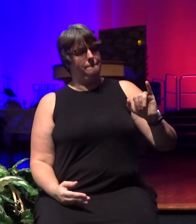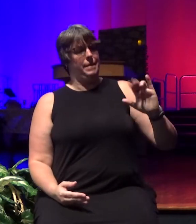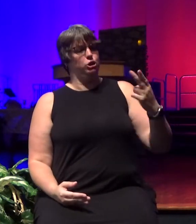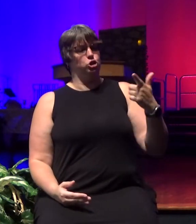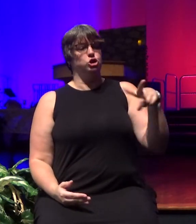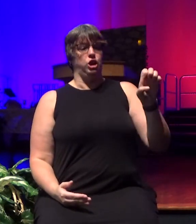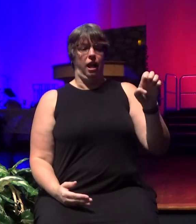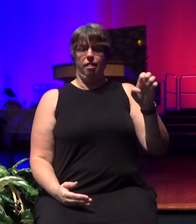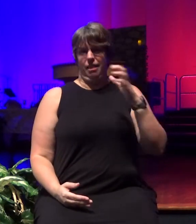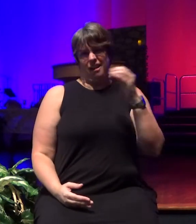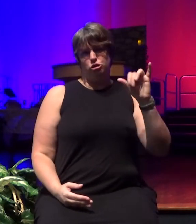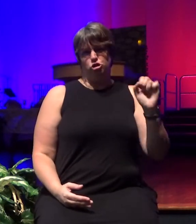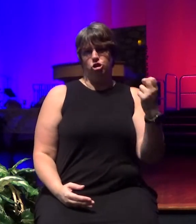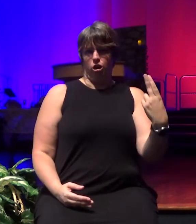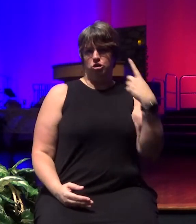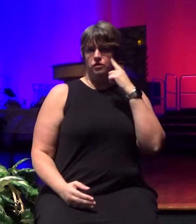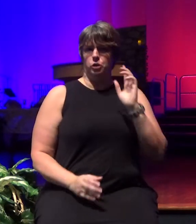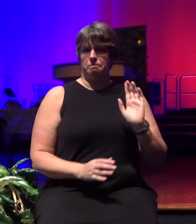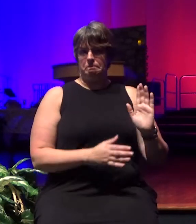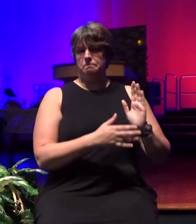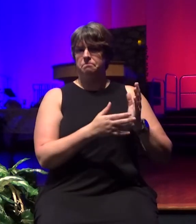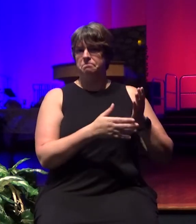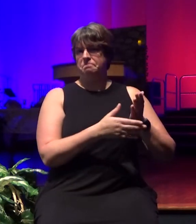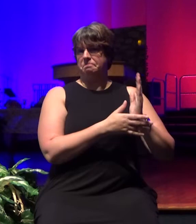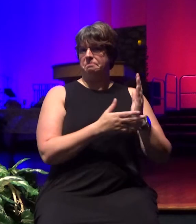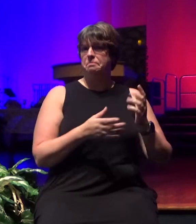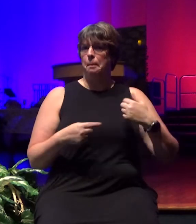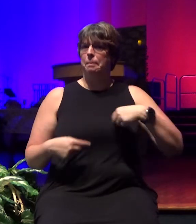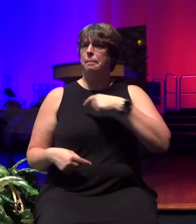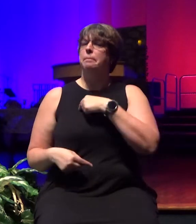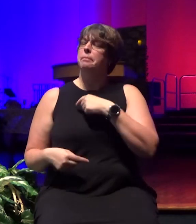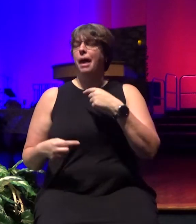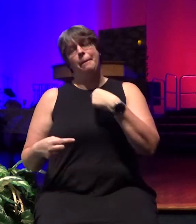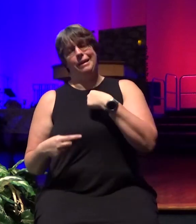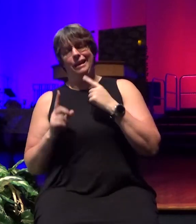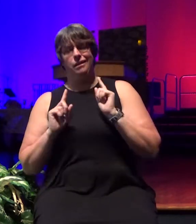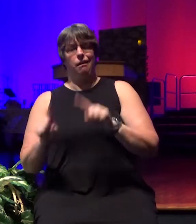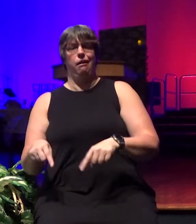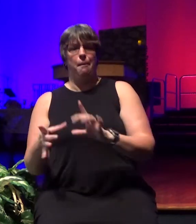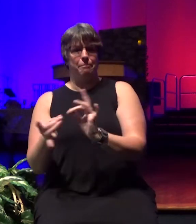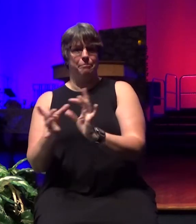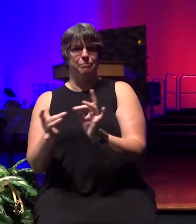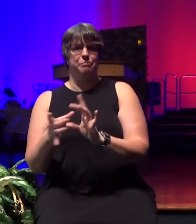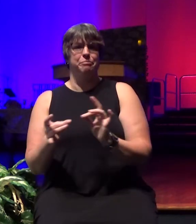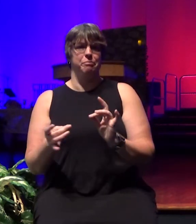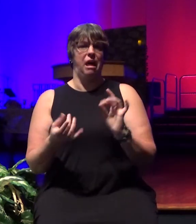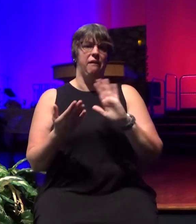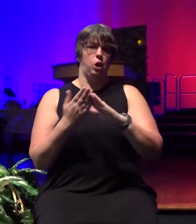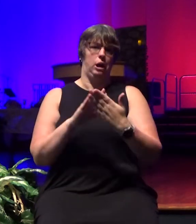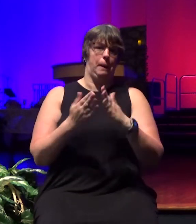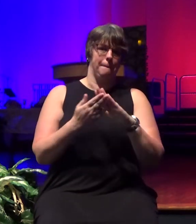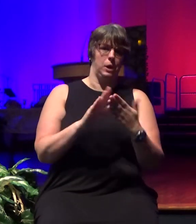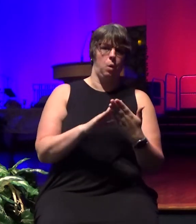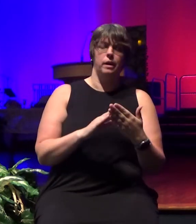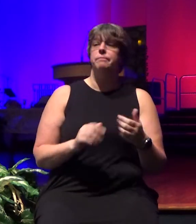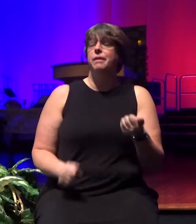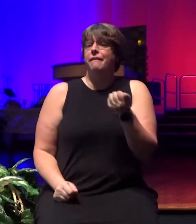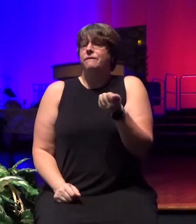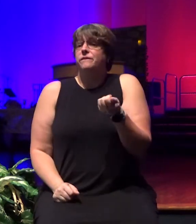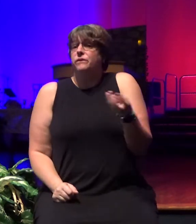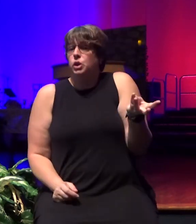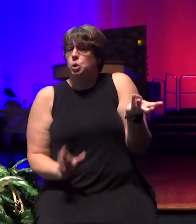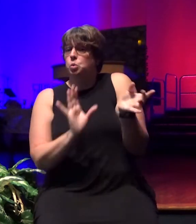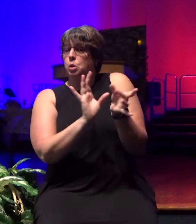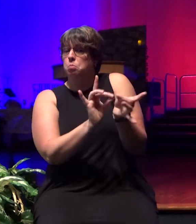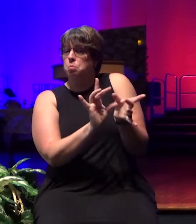spiritual leadership of our community. And just a few things here. First of all, I just want you to know that the